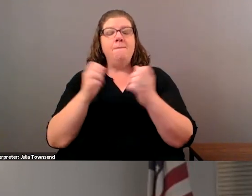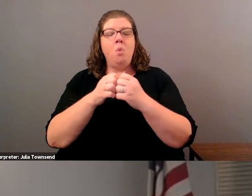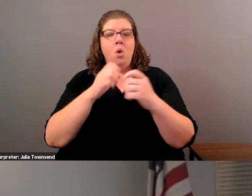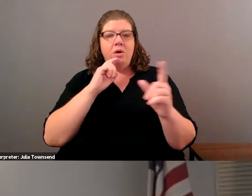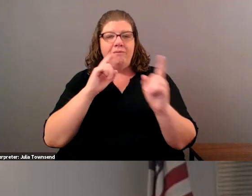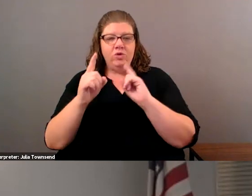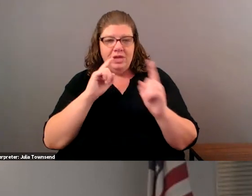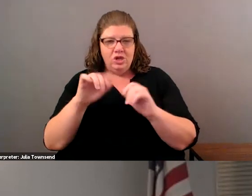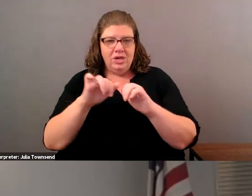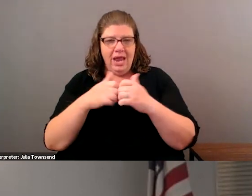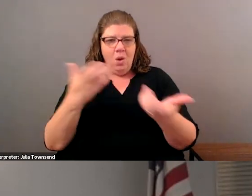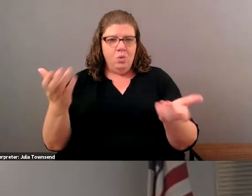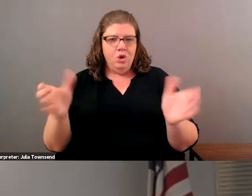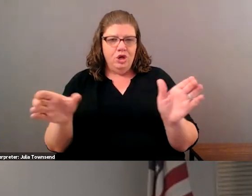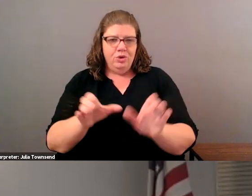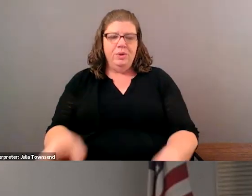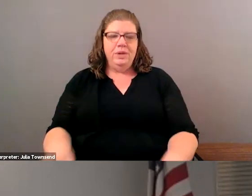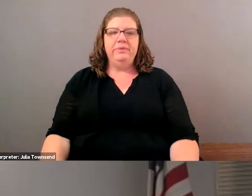this?